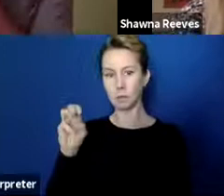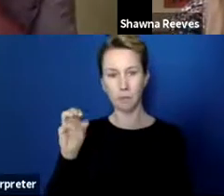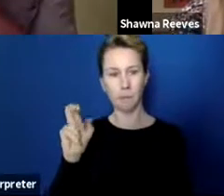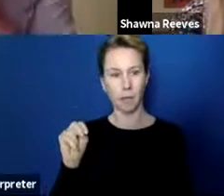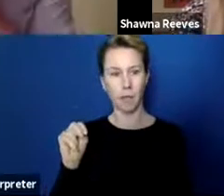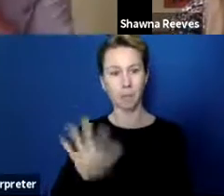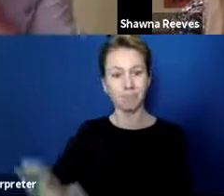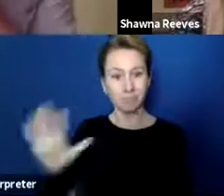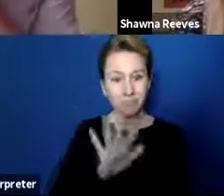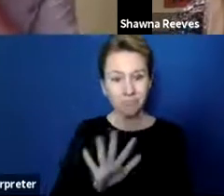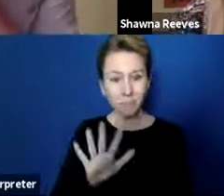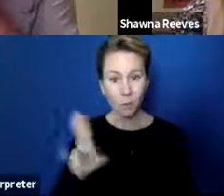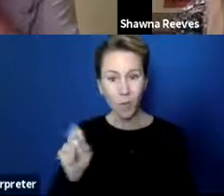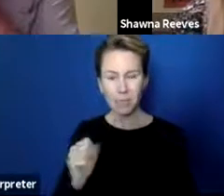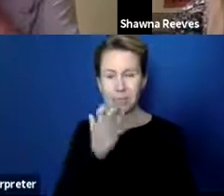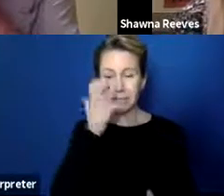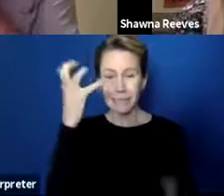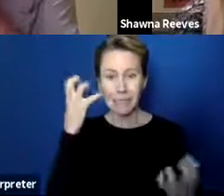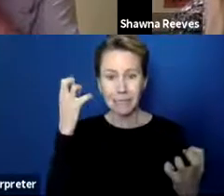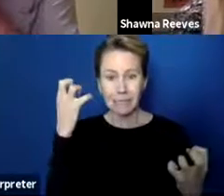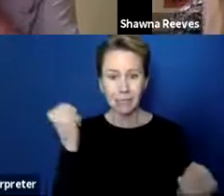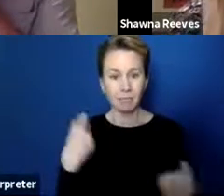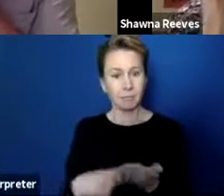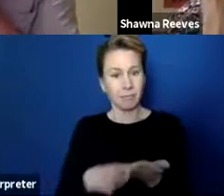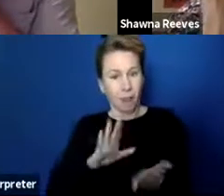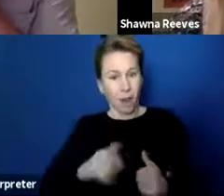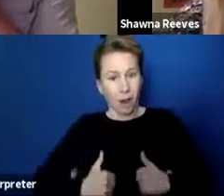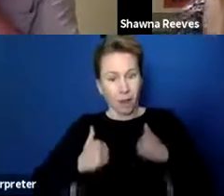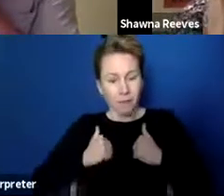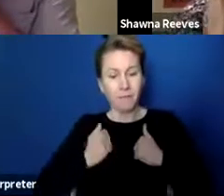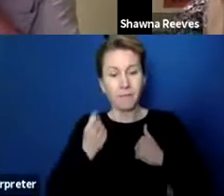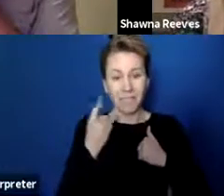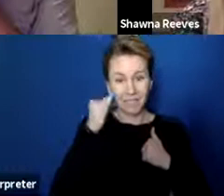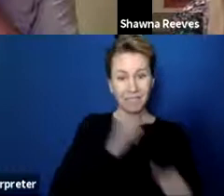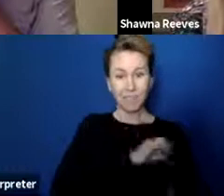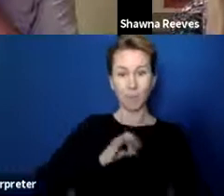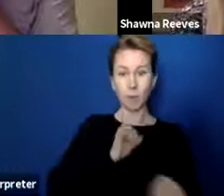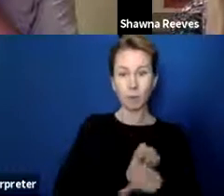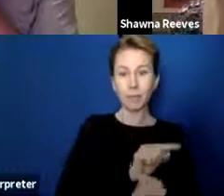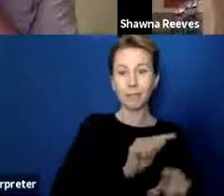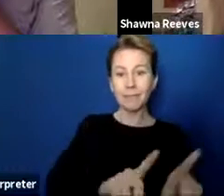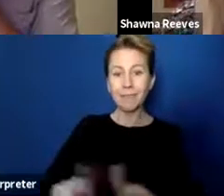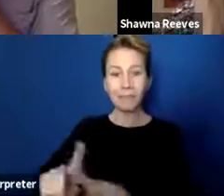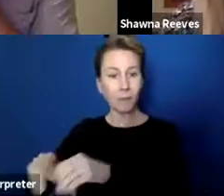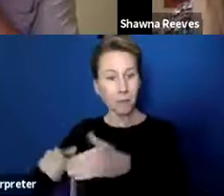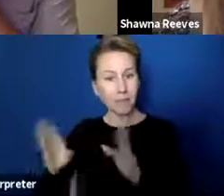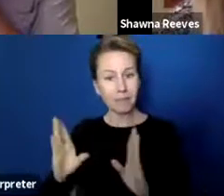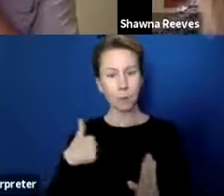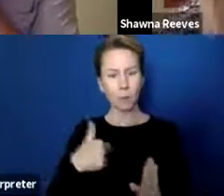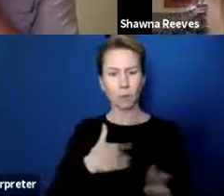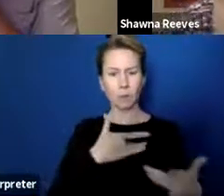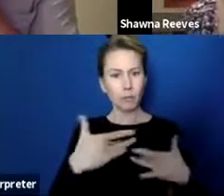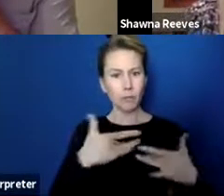hear the stories in January and February, and we began to hear about the center in Kirkland, Washington, ombudsmen across the country